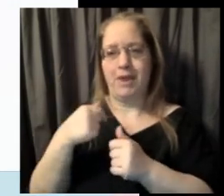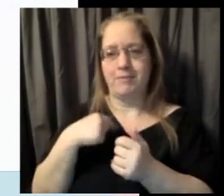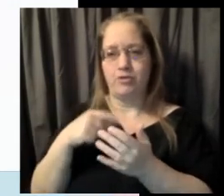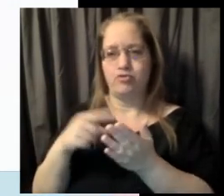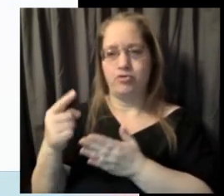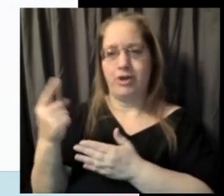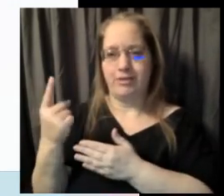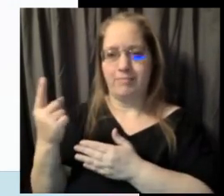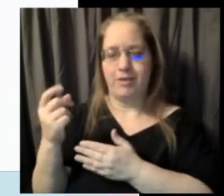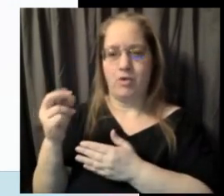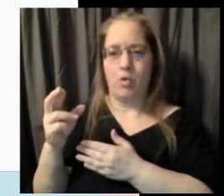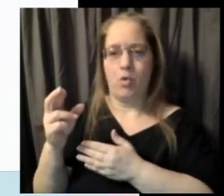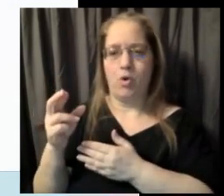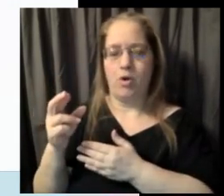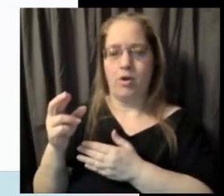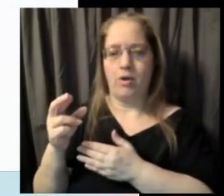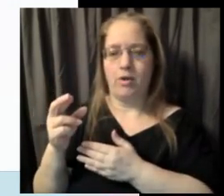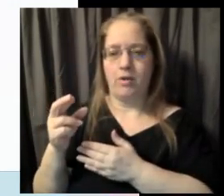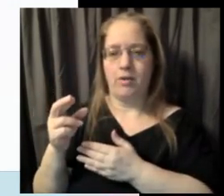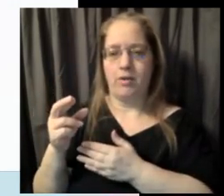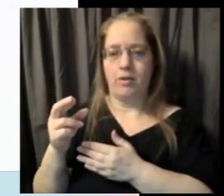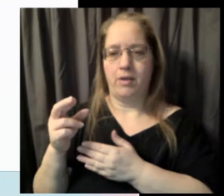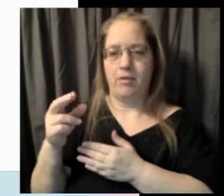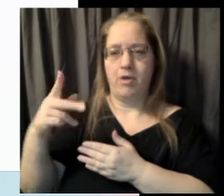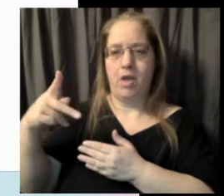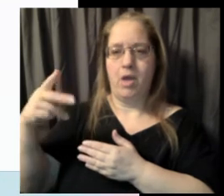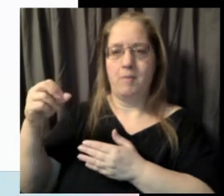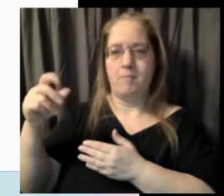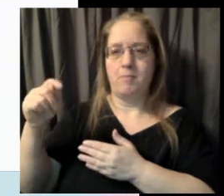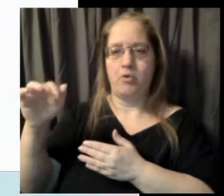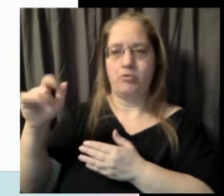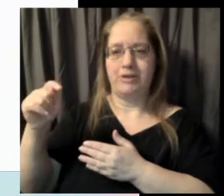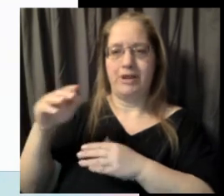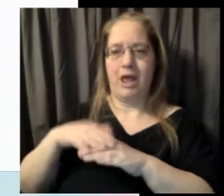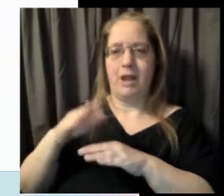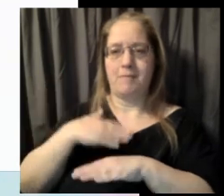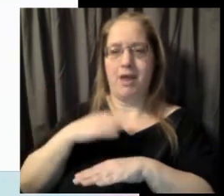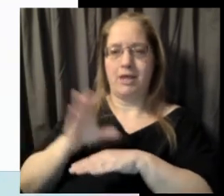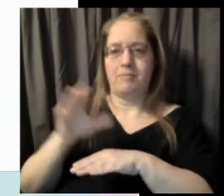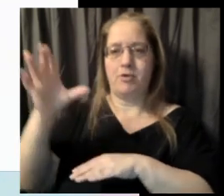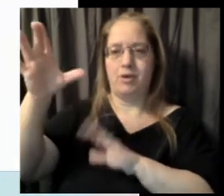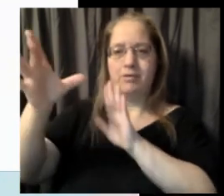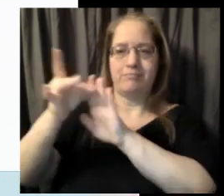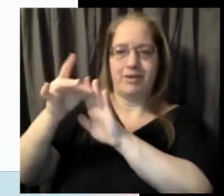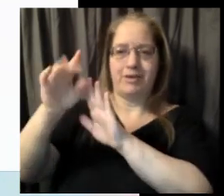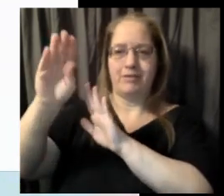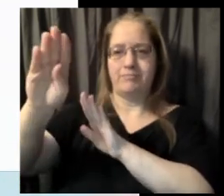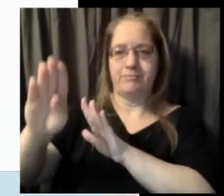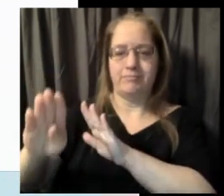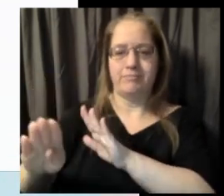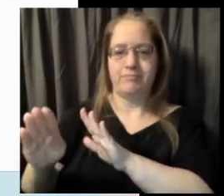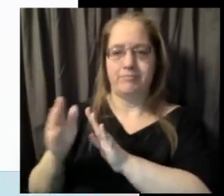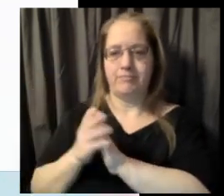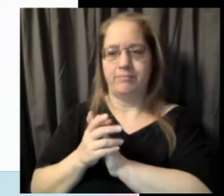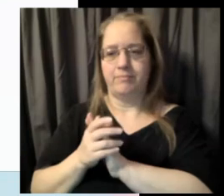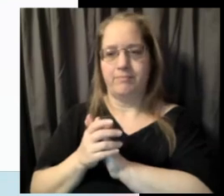something, or have a running post-it of things that you need to do. On my computer, I have just a like